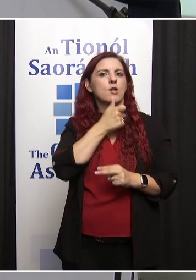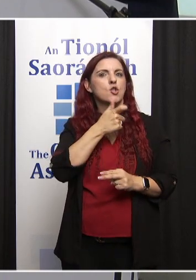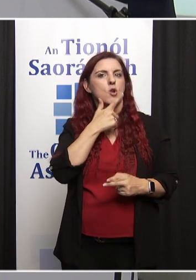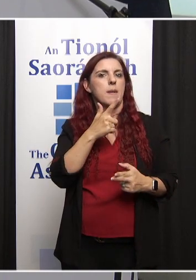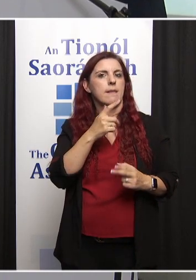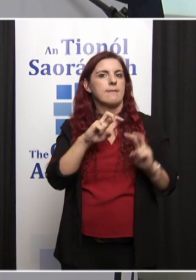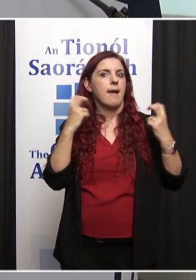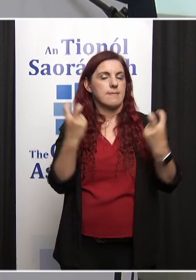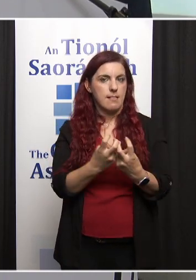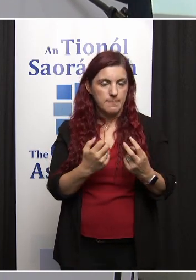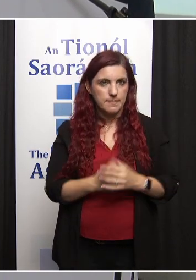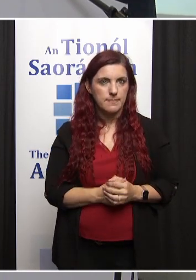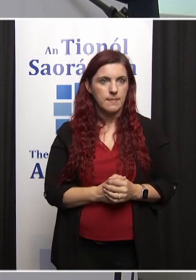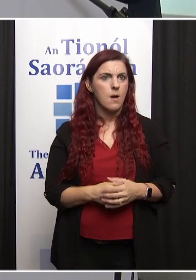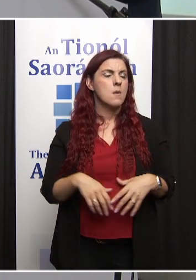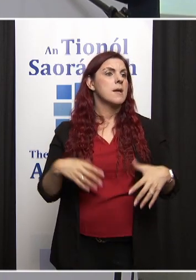So,